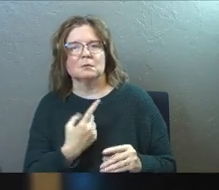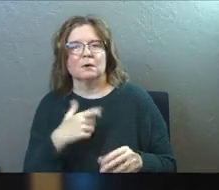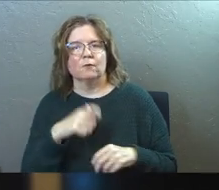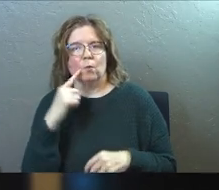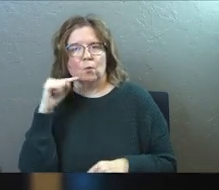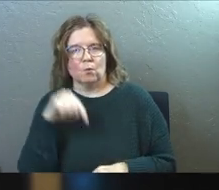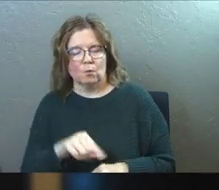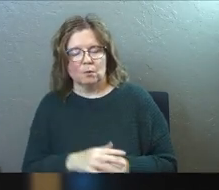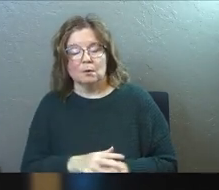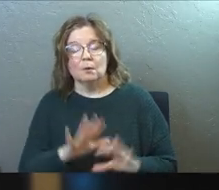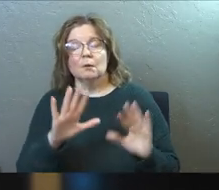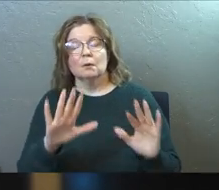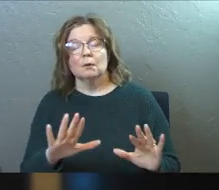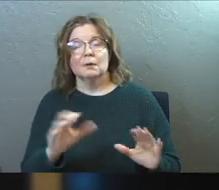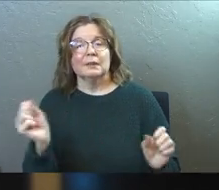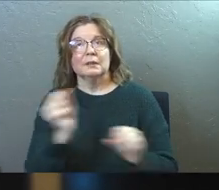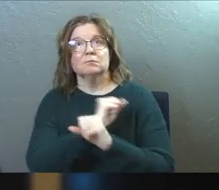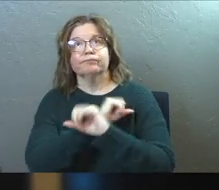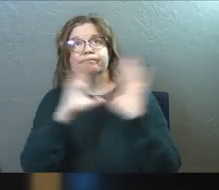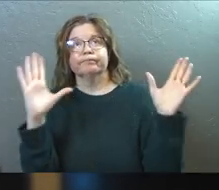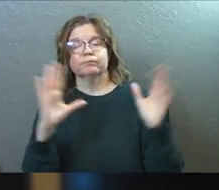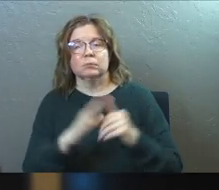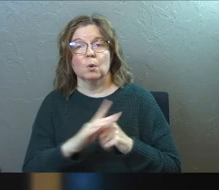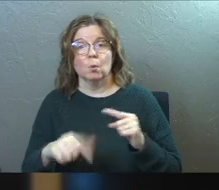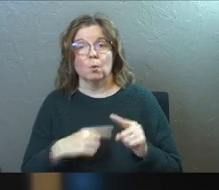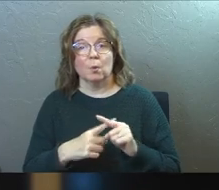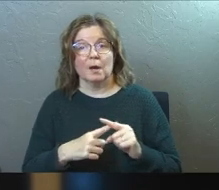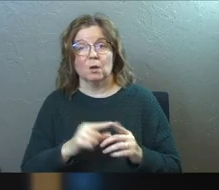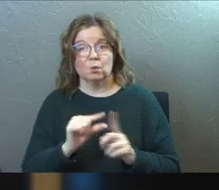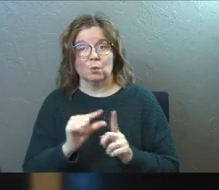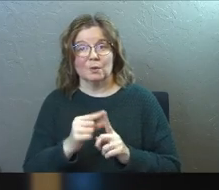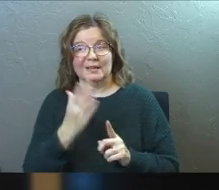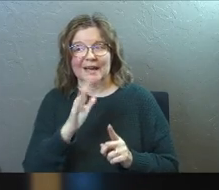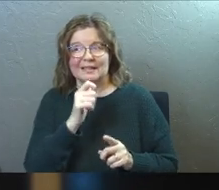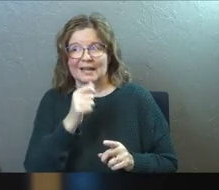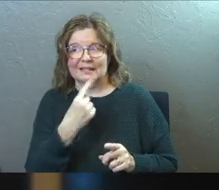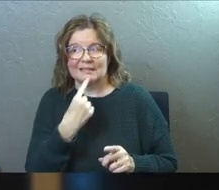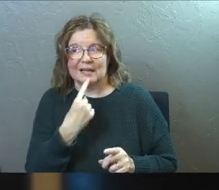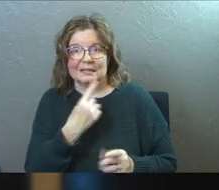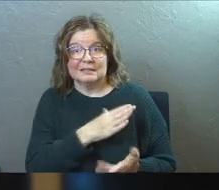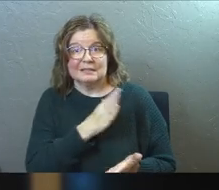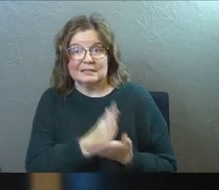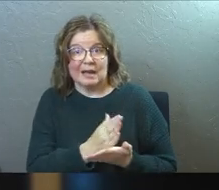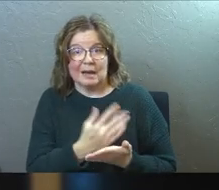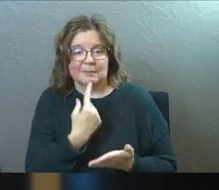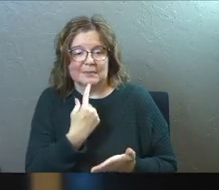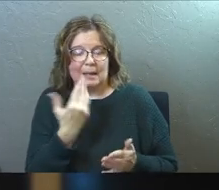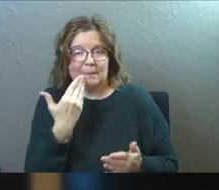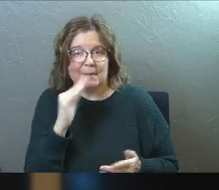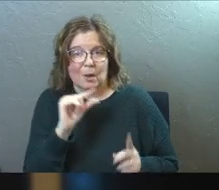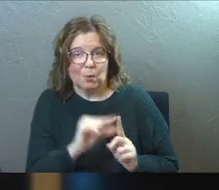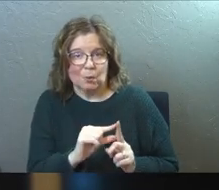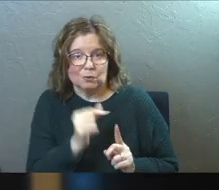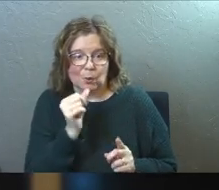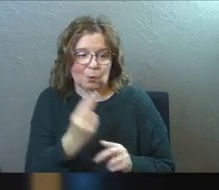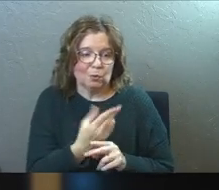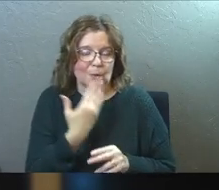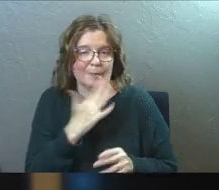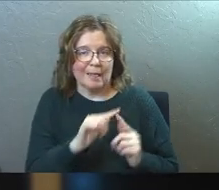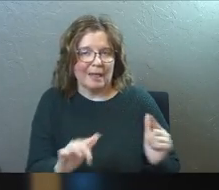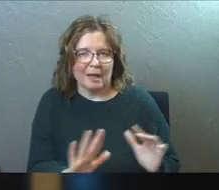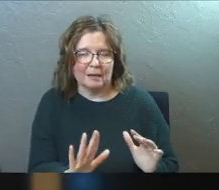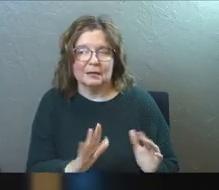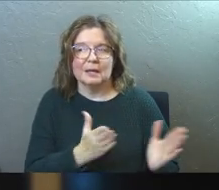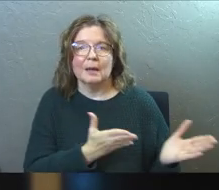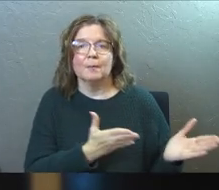in this. And so the image that came to my mind is when it comes to our words, God's not, he's not just saying stop saying bad words, right? Don't use bad language. He's